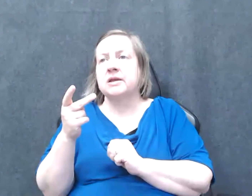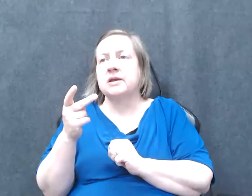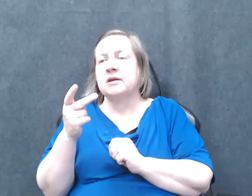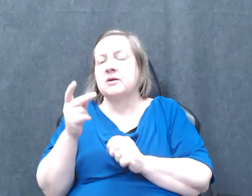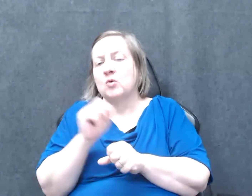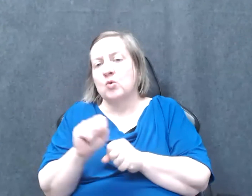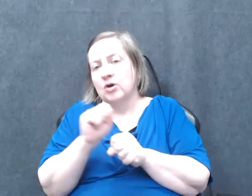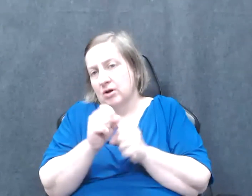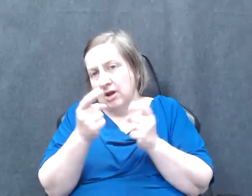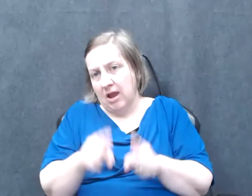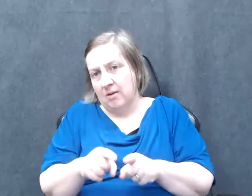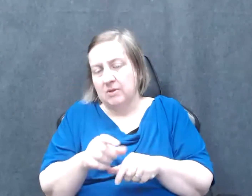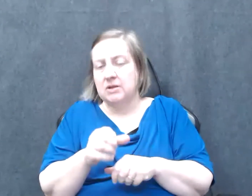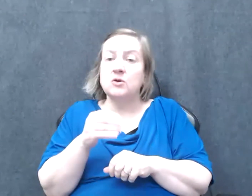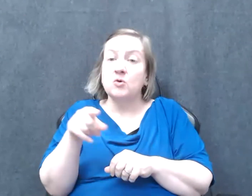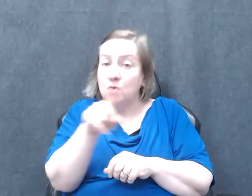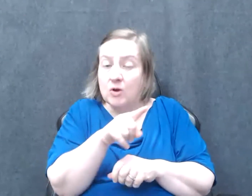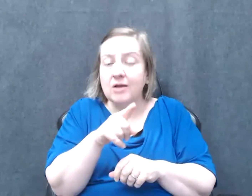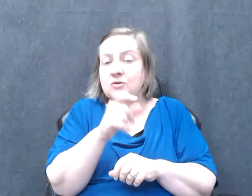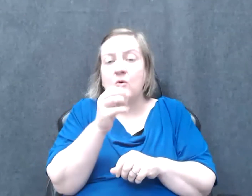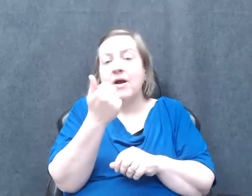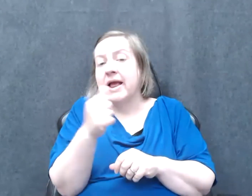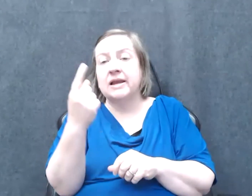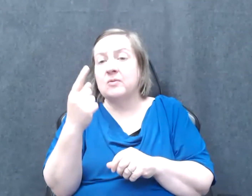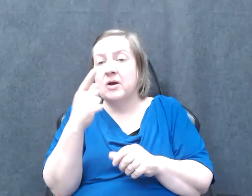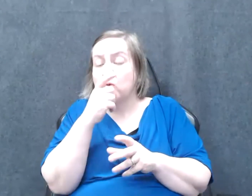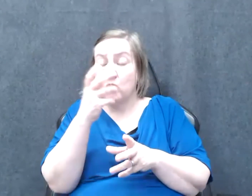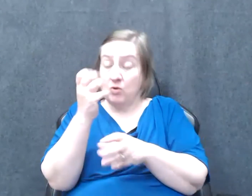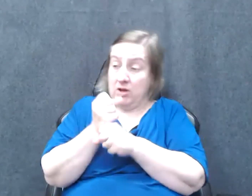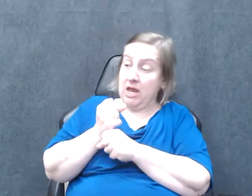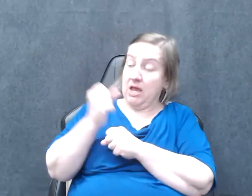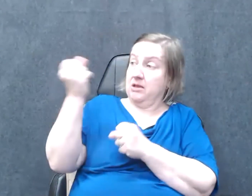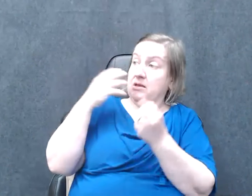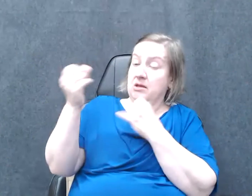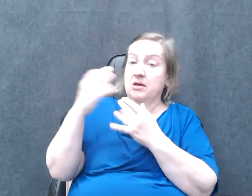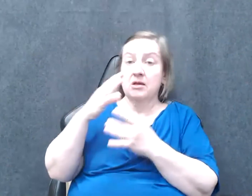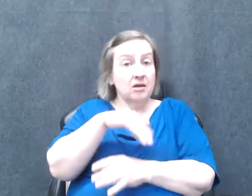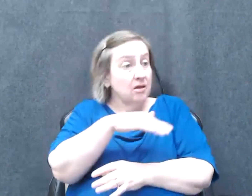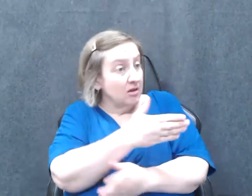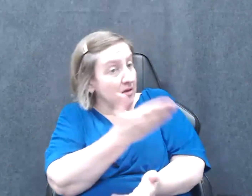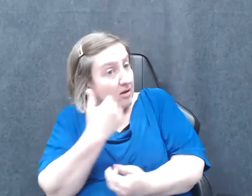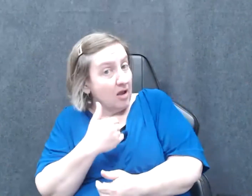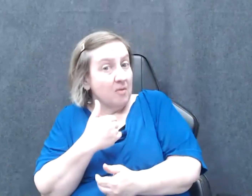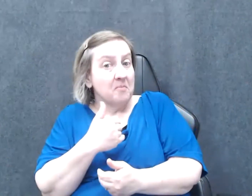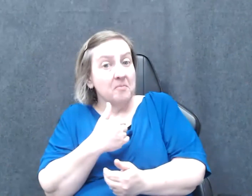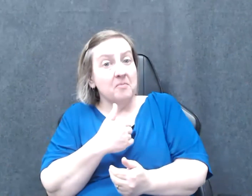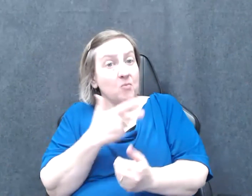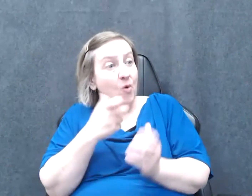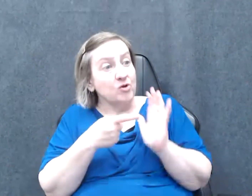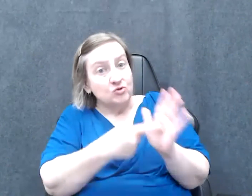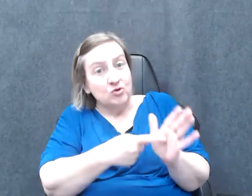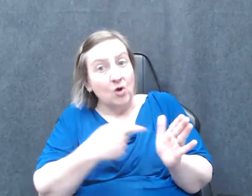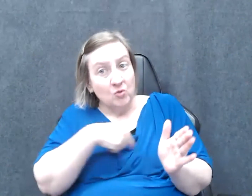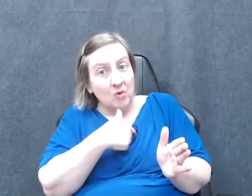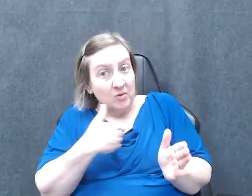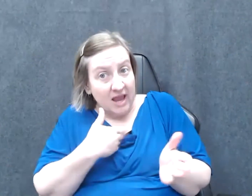work going on. So you guys or whoever are receiving, hey, come in. We want to show you what we